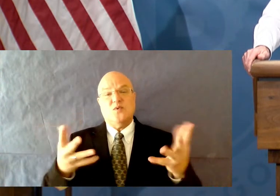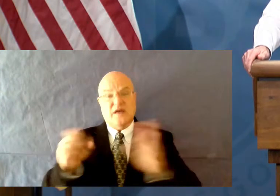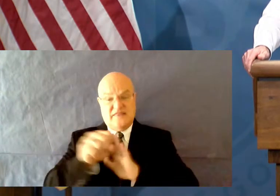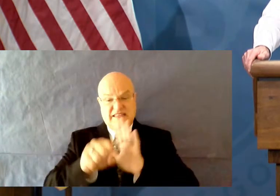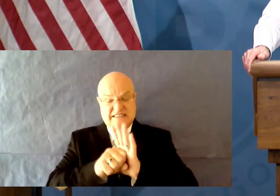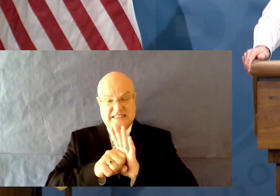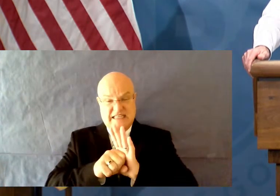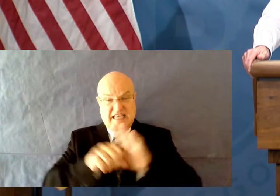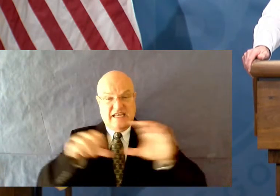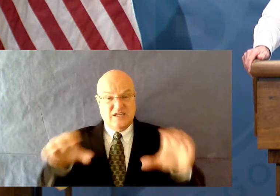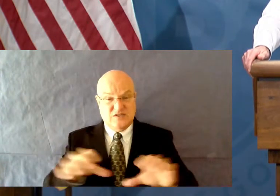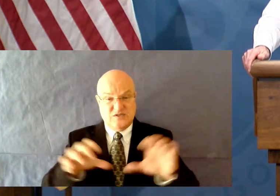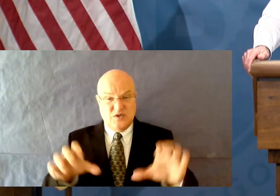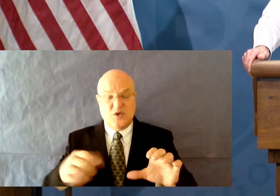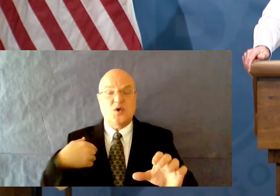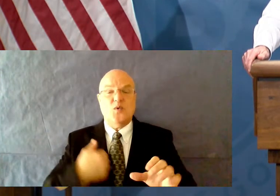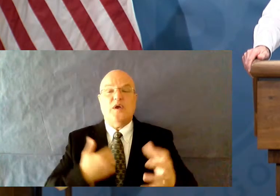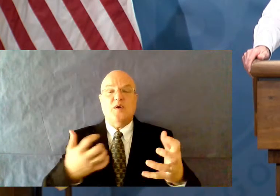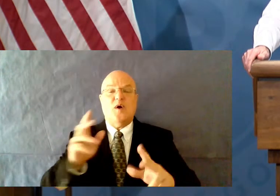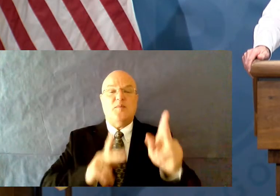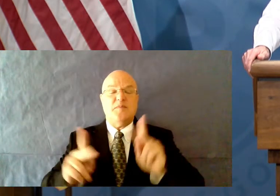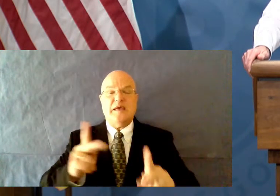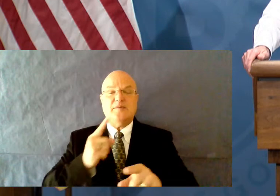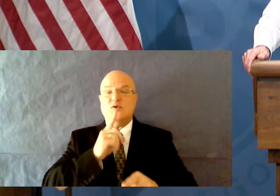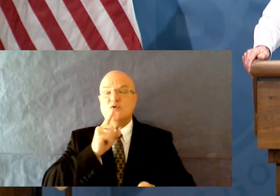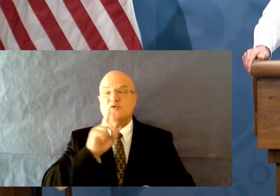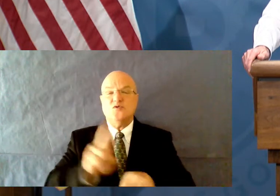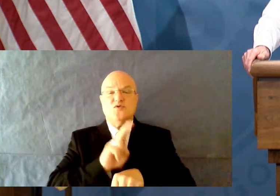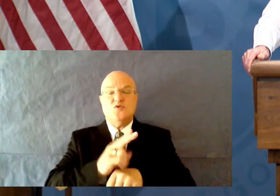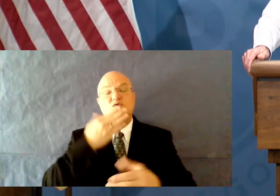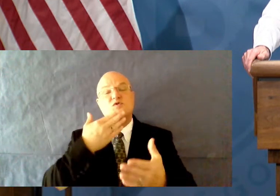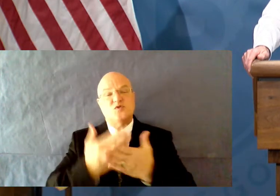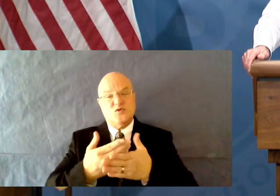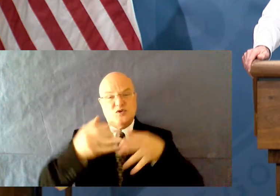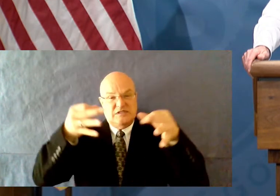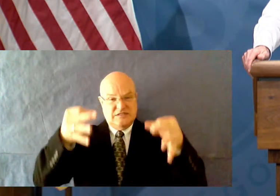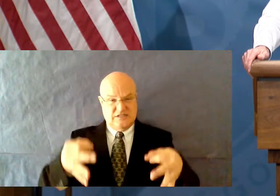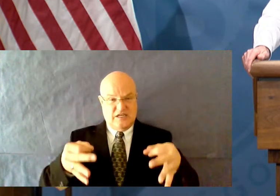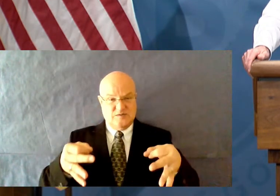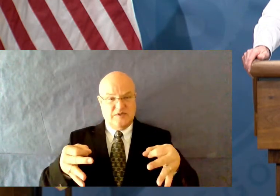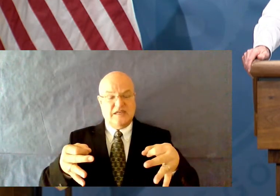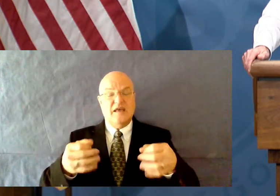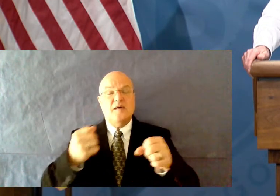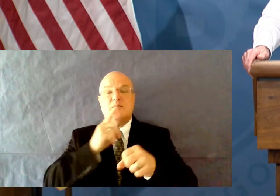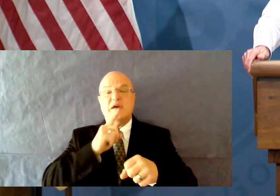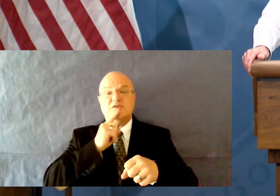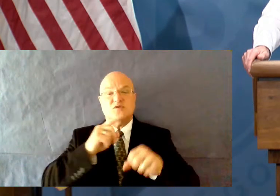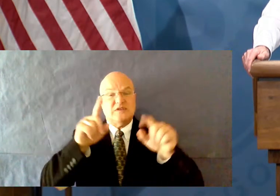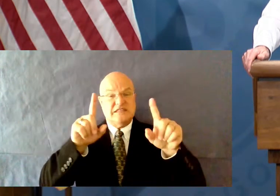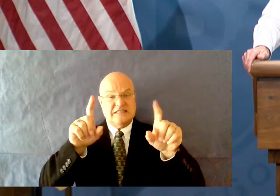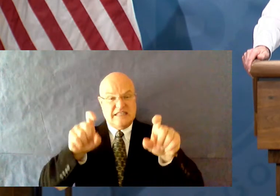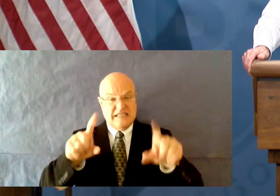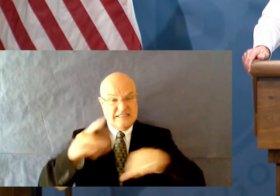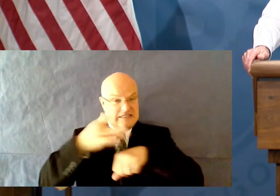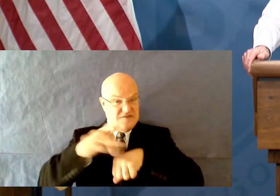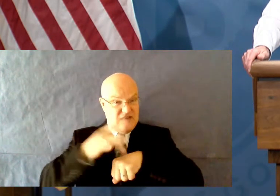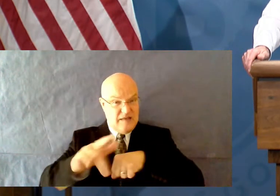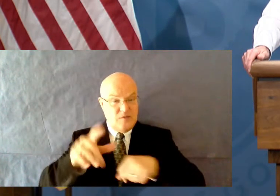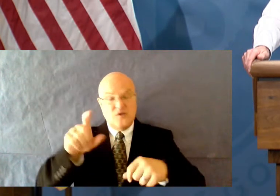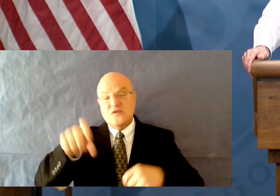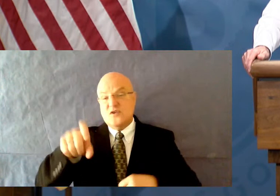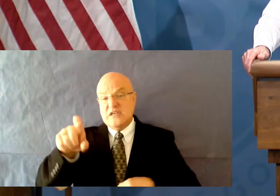doing, we just want them to use good judgment. We want to make sure the testing is available, and that if somebody desperately needs